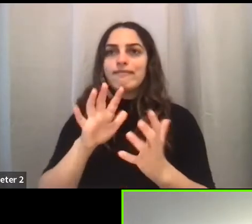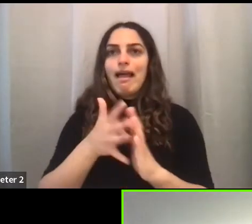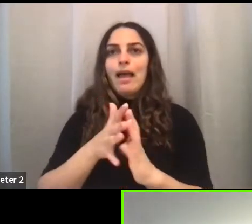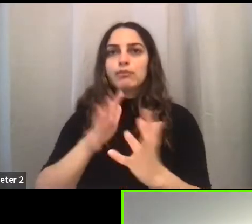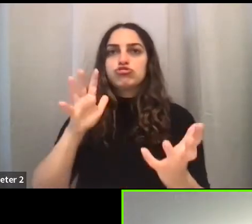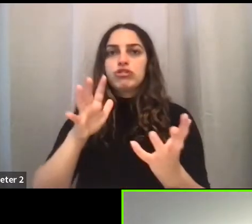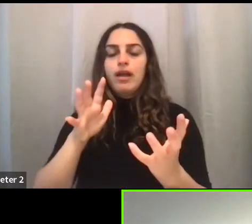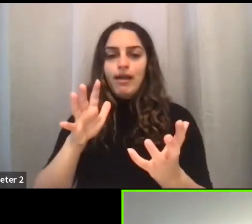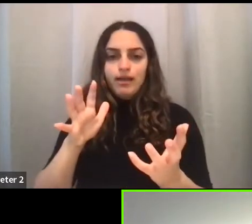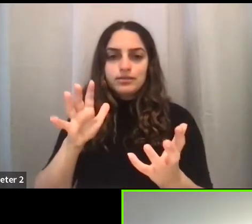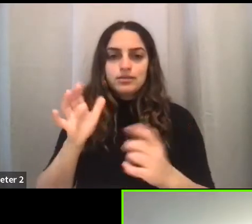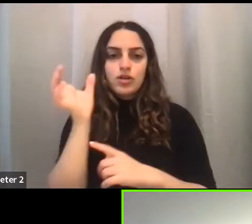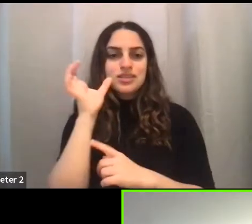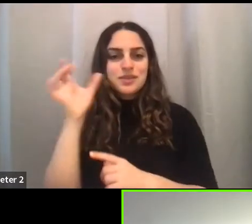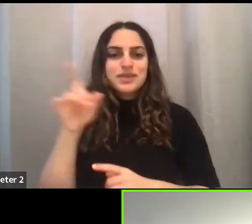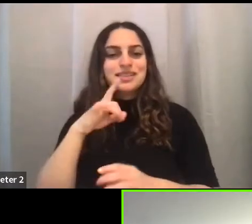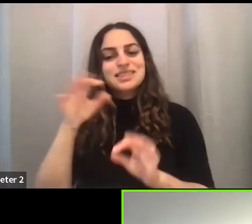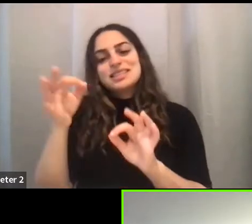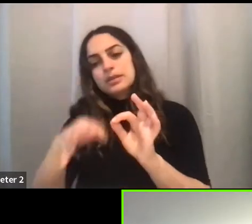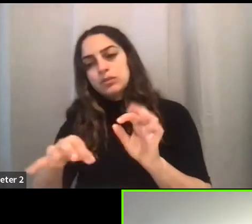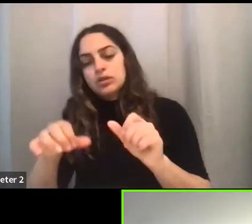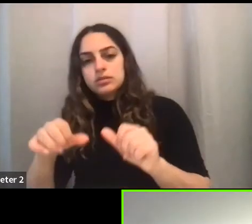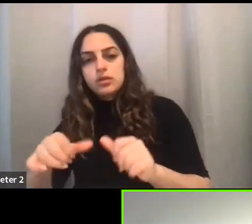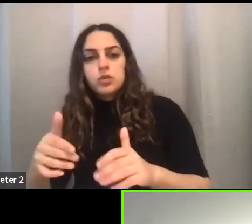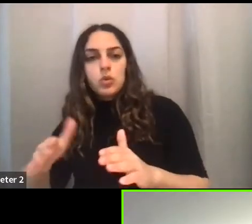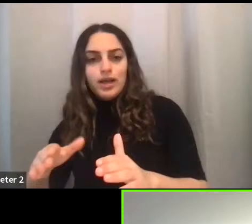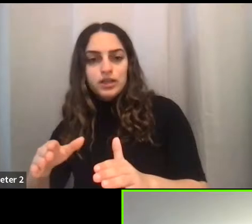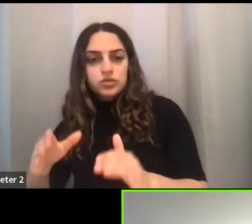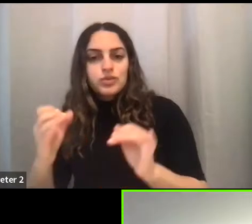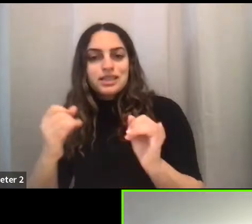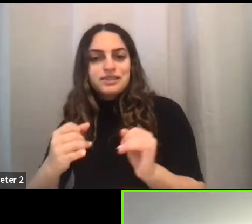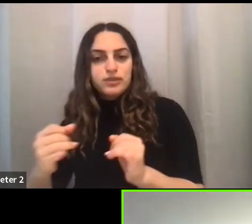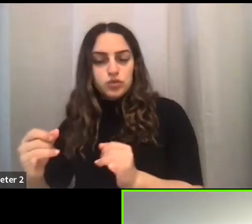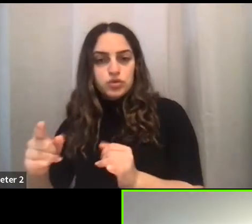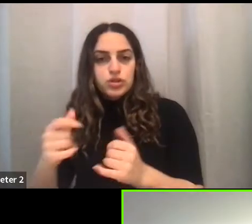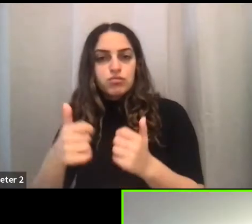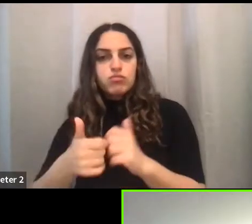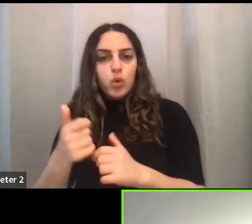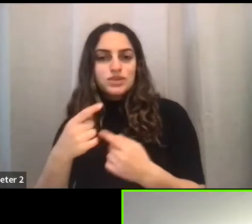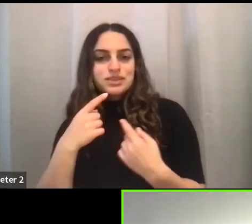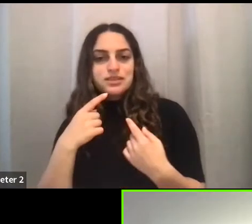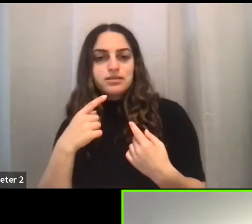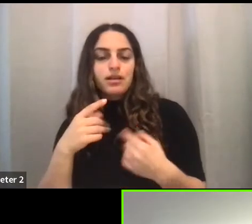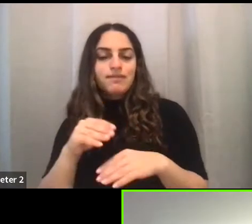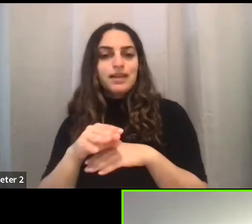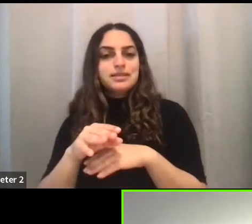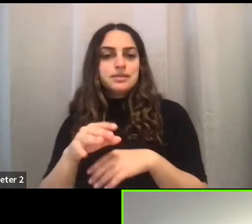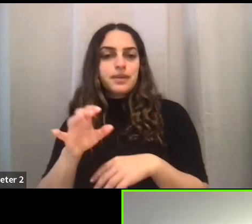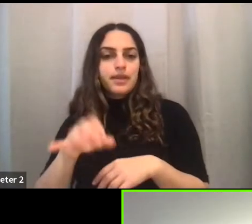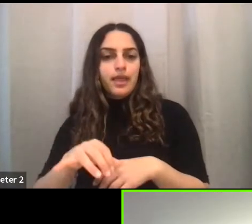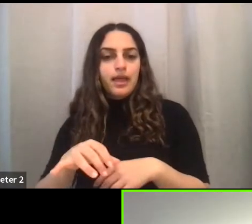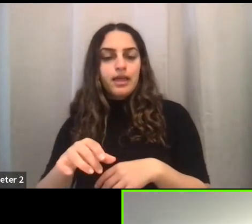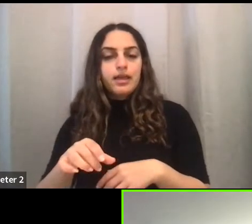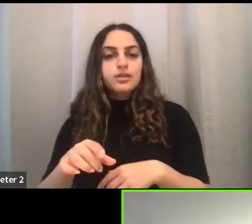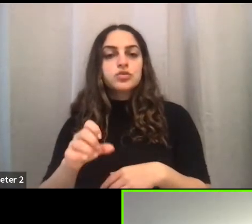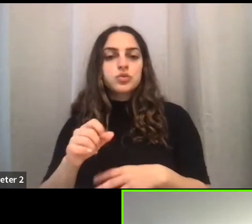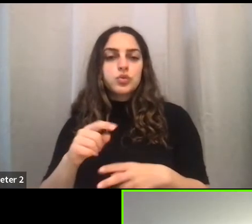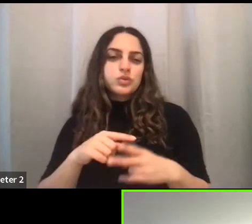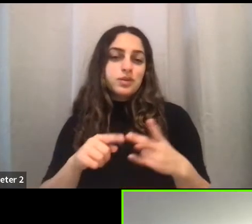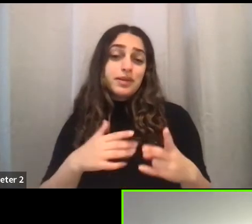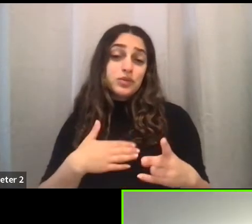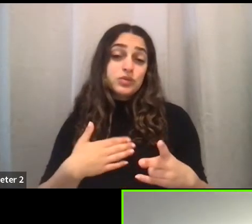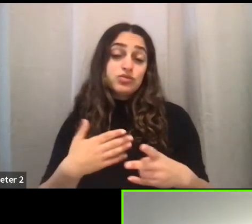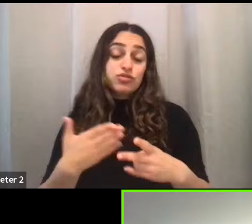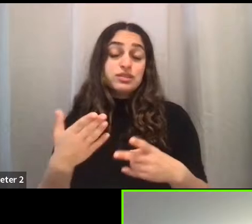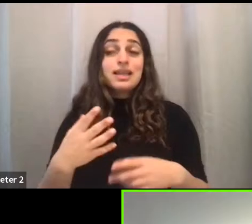as simple as possible way to the individuals who are most affected by them so those would be the two suggestions i have as